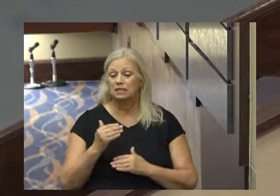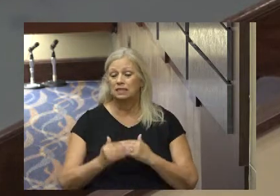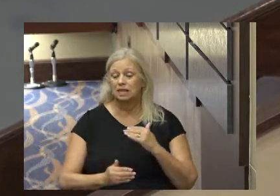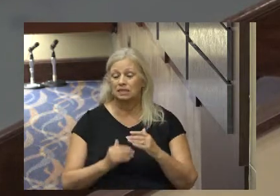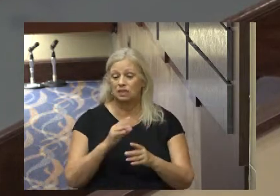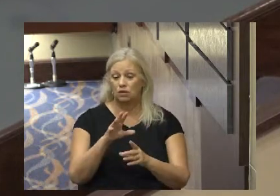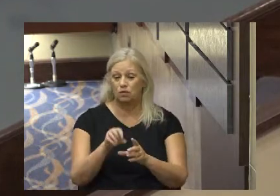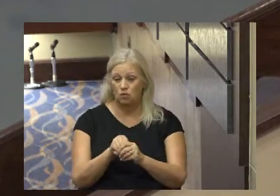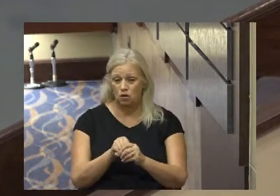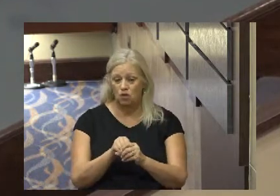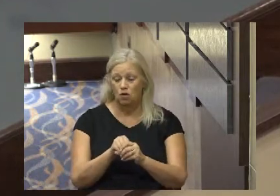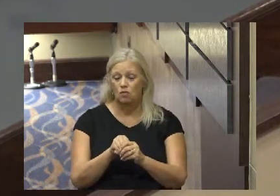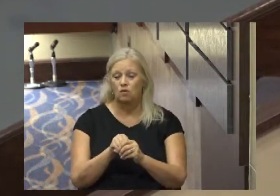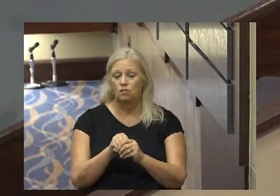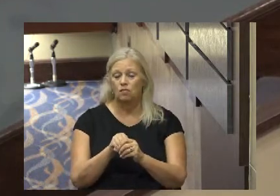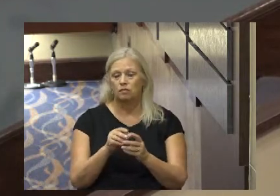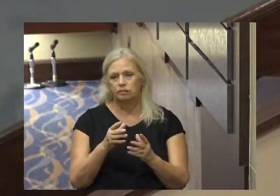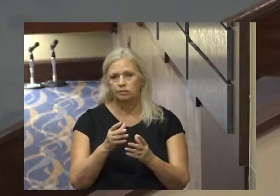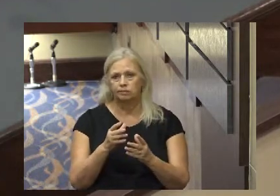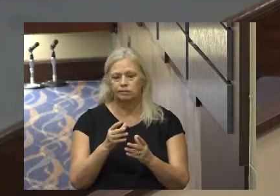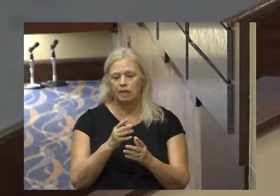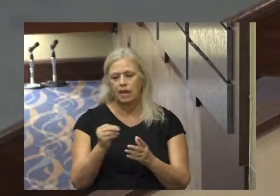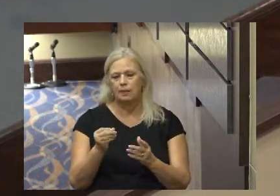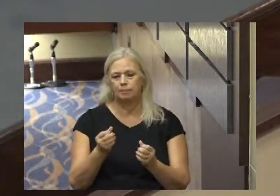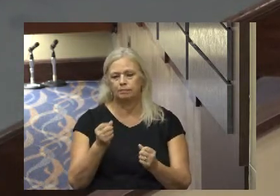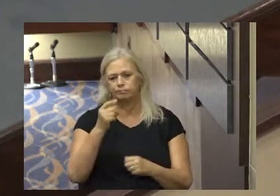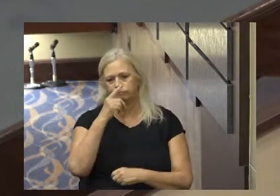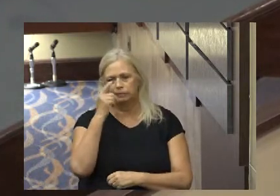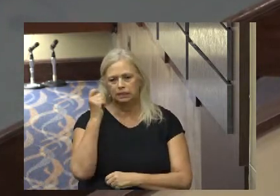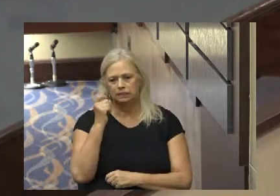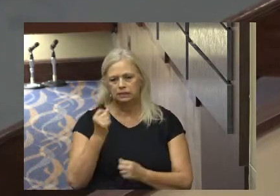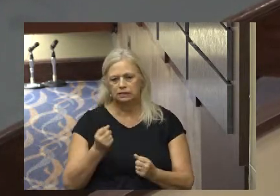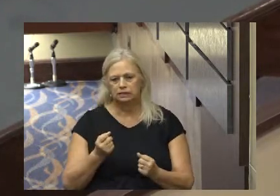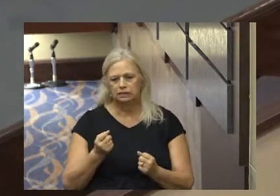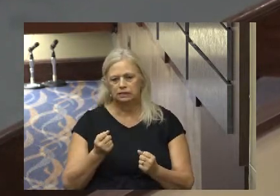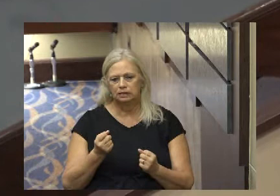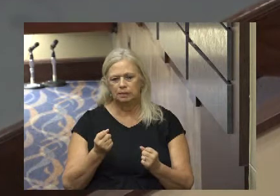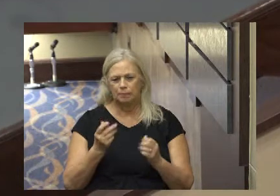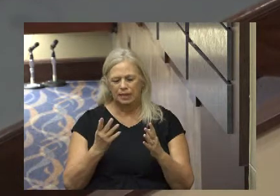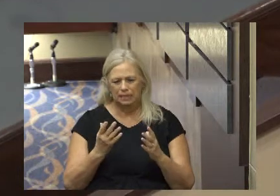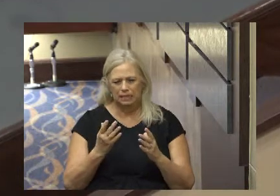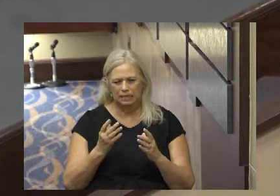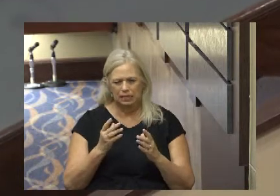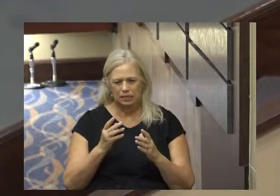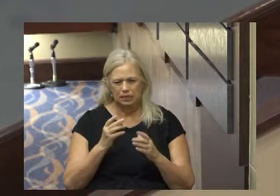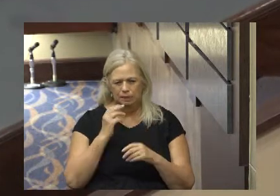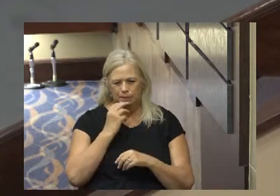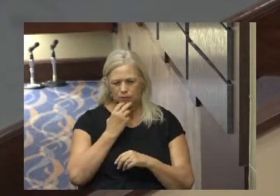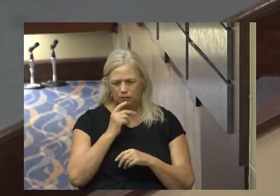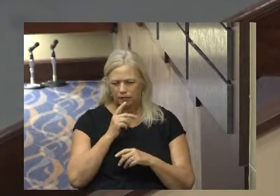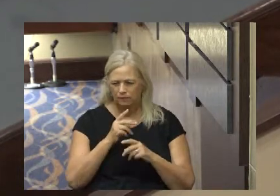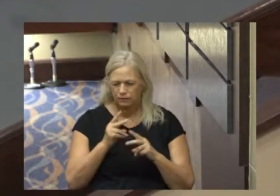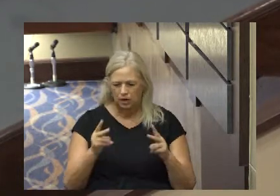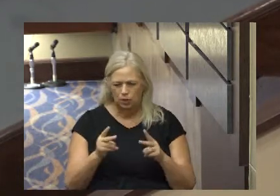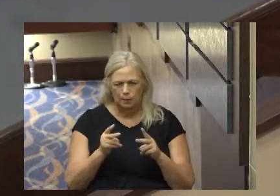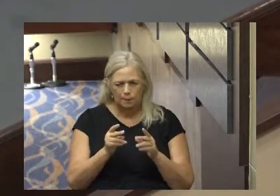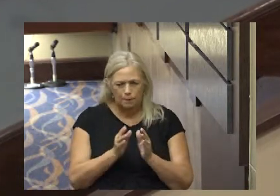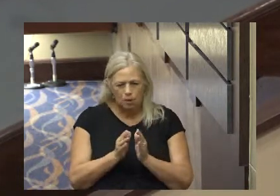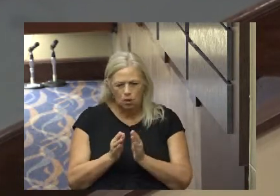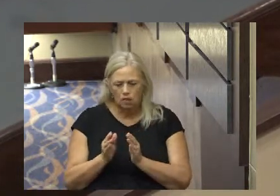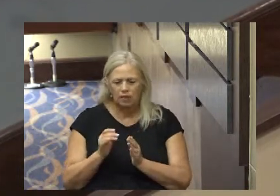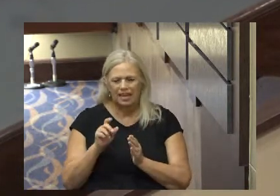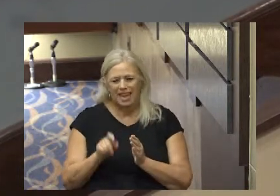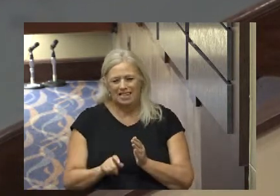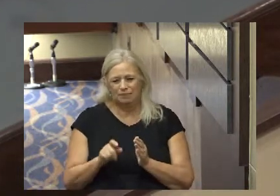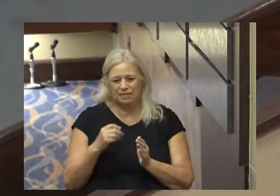it, and because many of the human remains are very small, and so some of the biological testing that's done